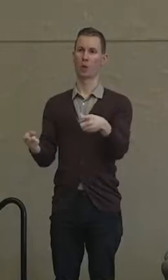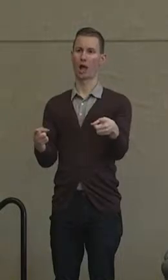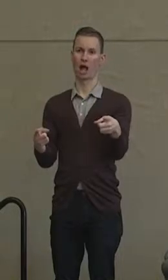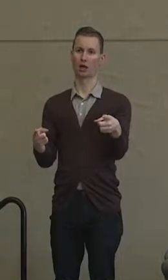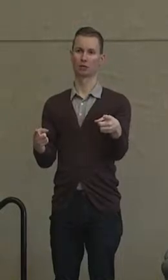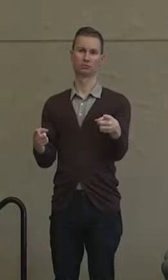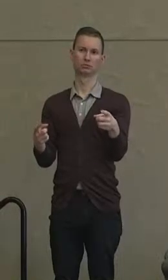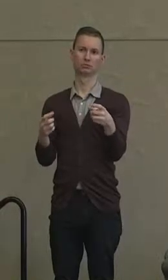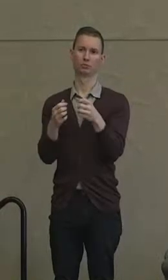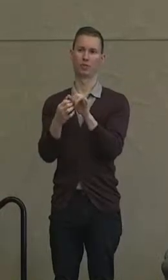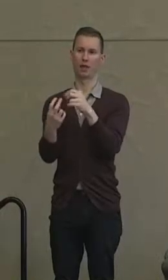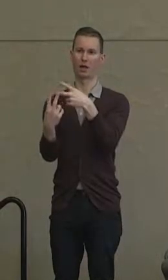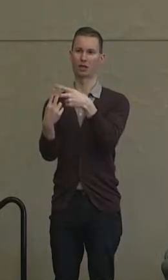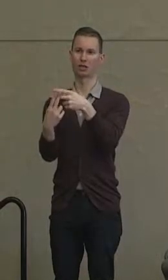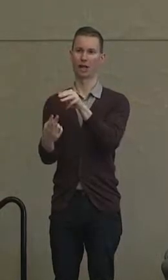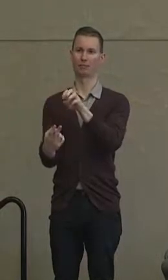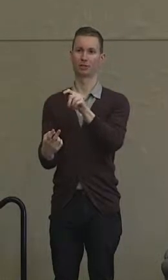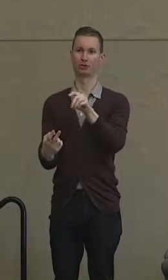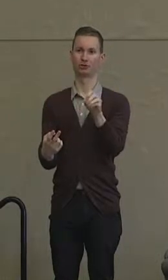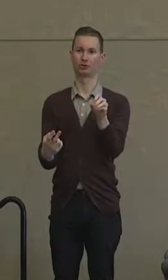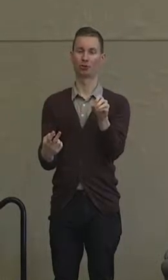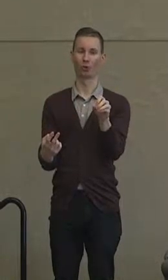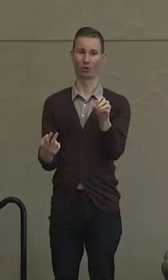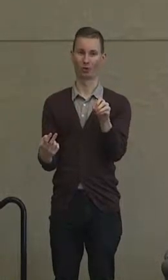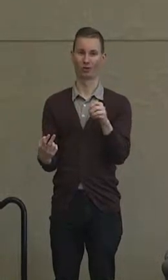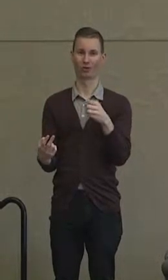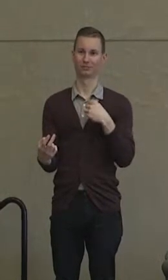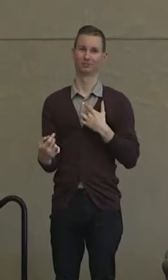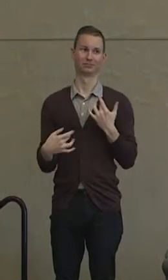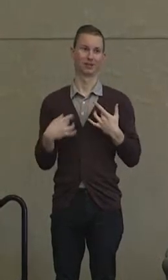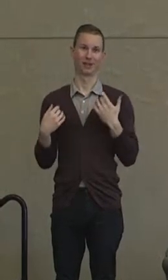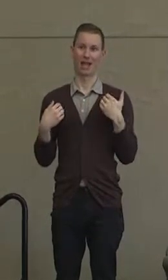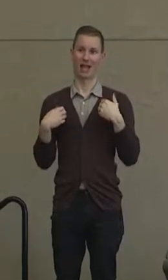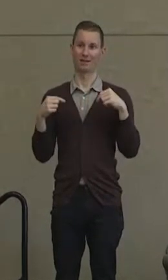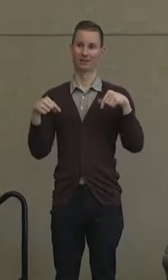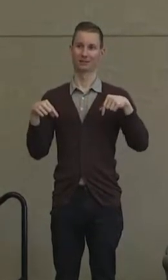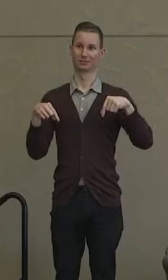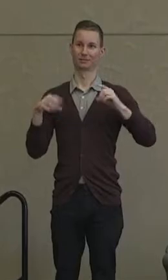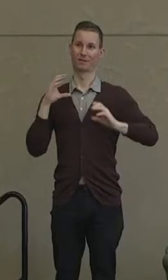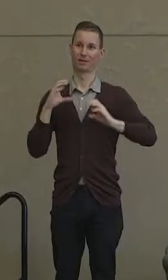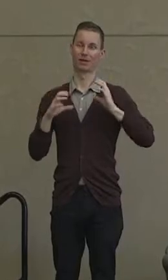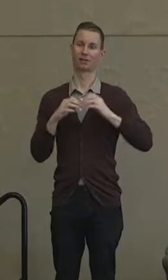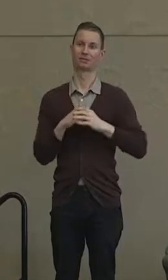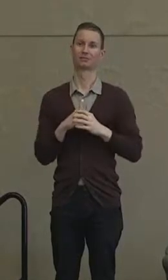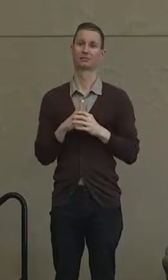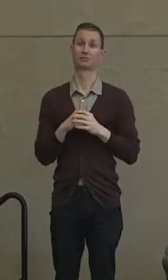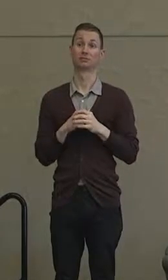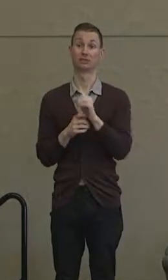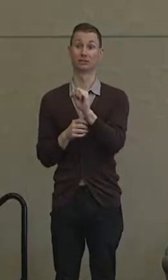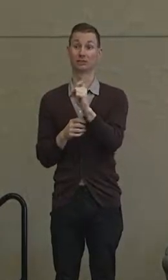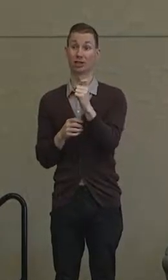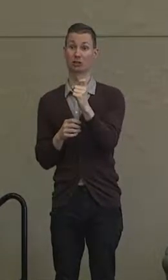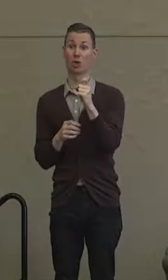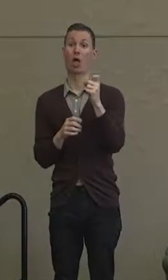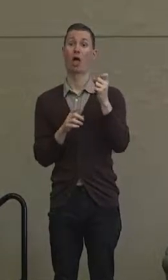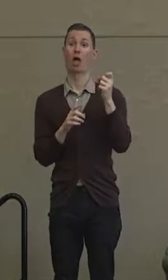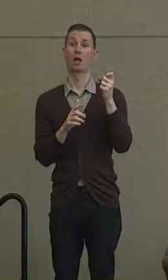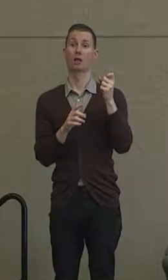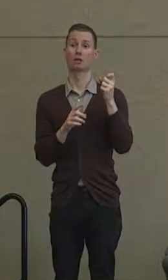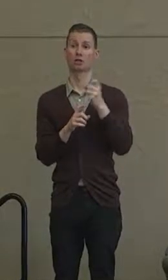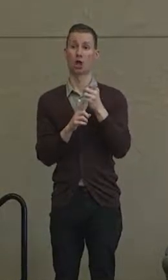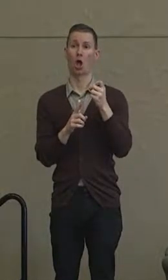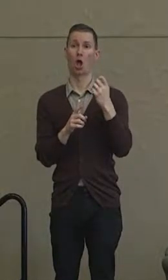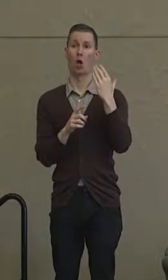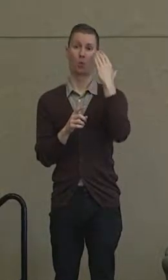with the hashtag MeToo movement? I'm excited about having this conversation. It's Sexual Assault Awareness Month, so